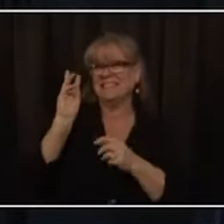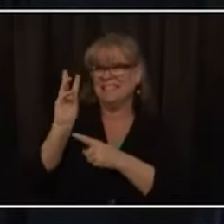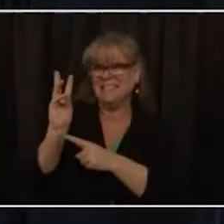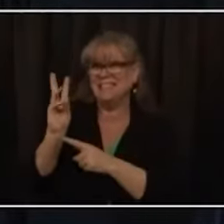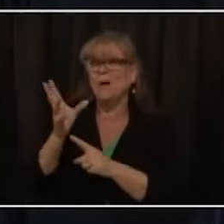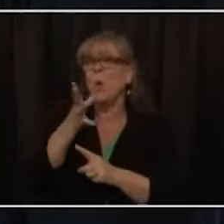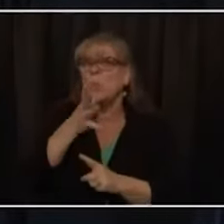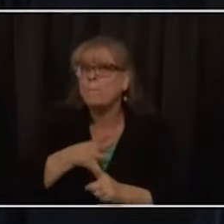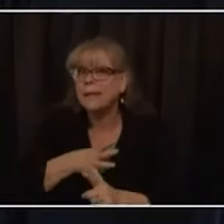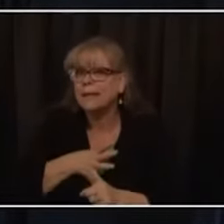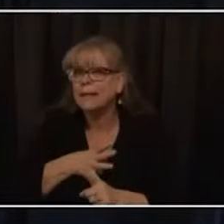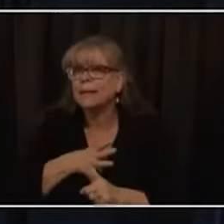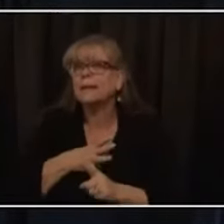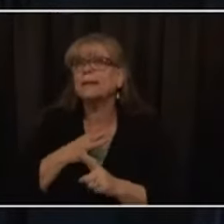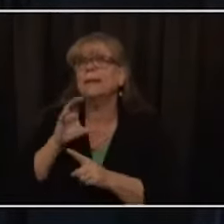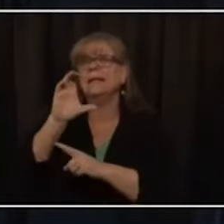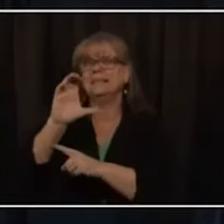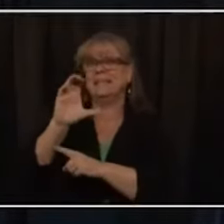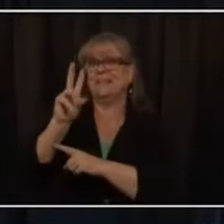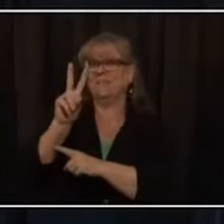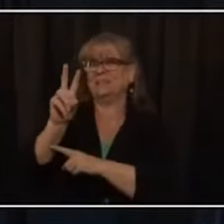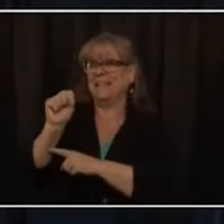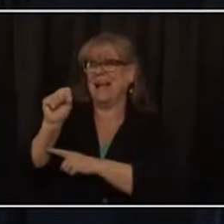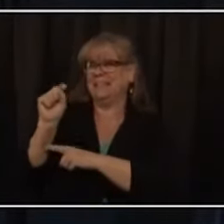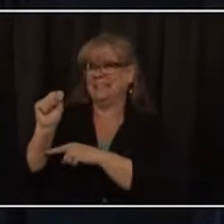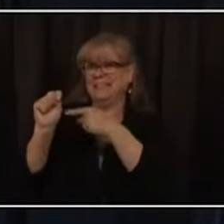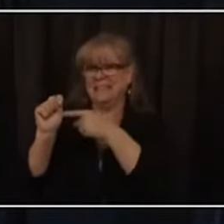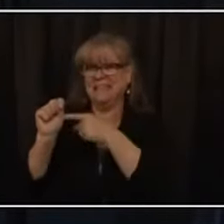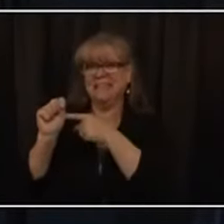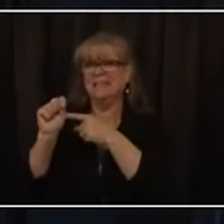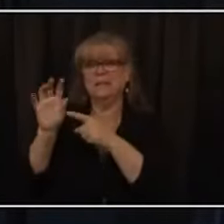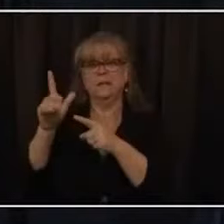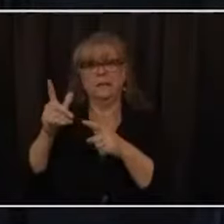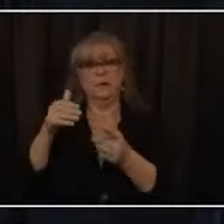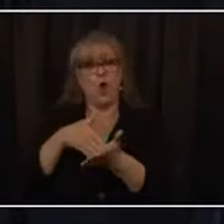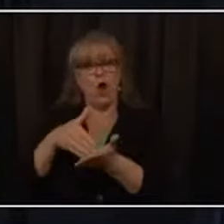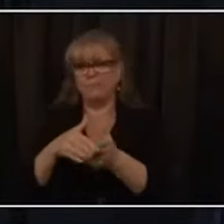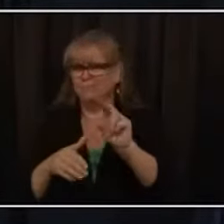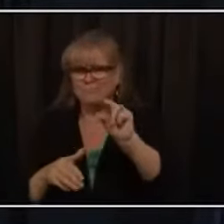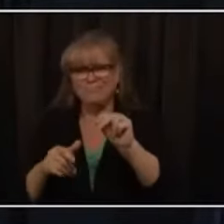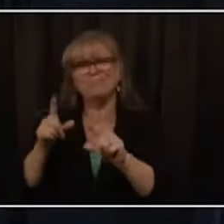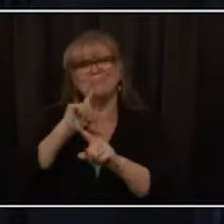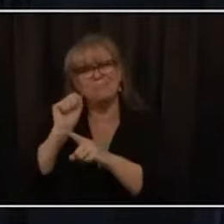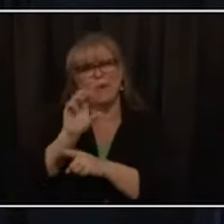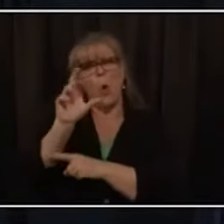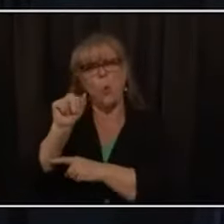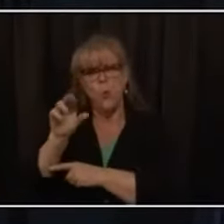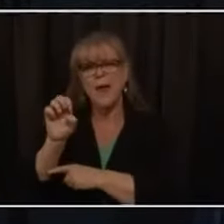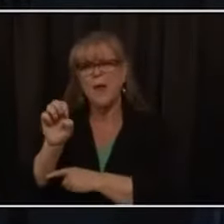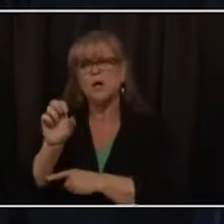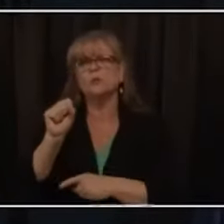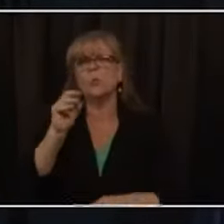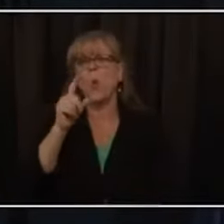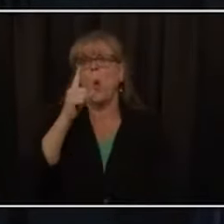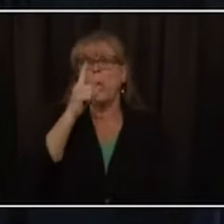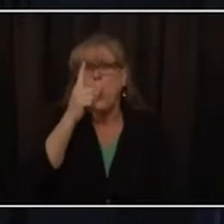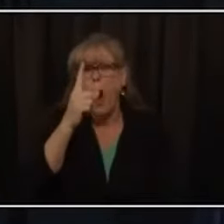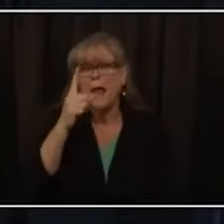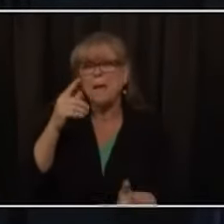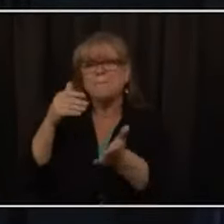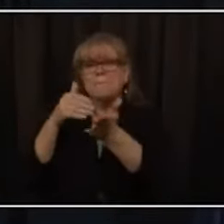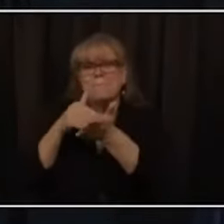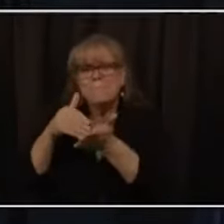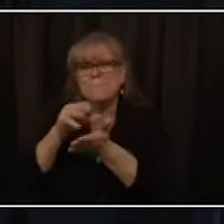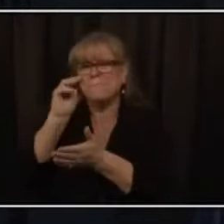rarely. We would expect that a million persons followed for a year would only see 10 to 13 cases